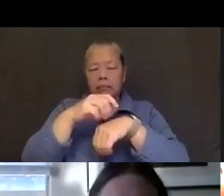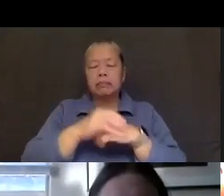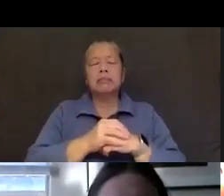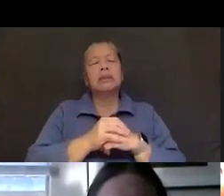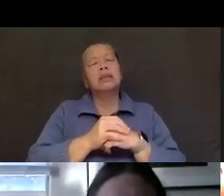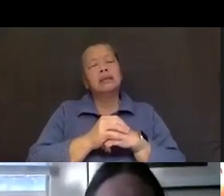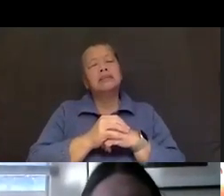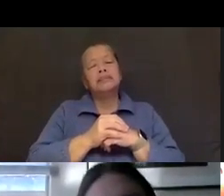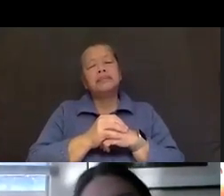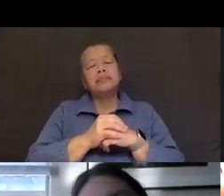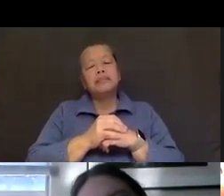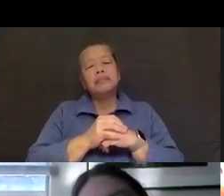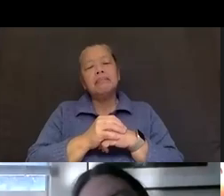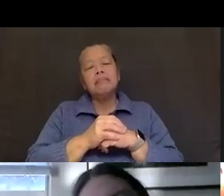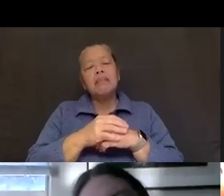of